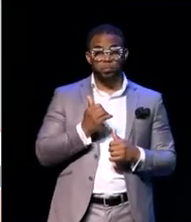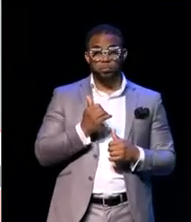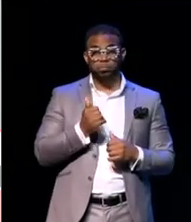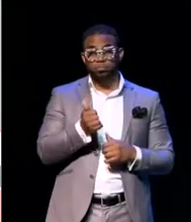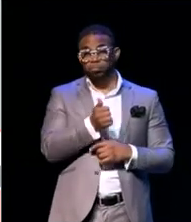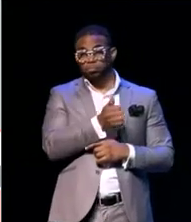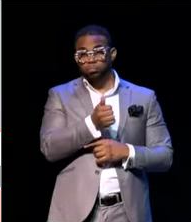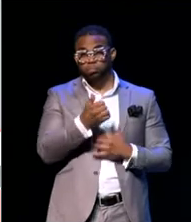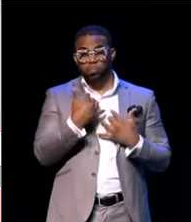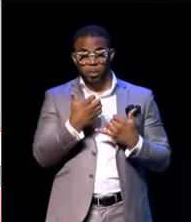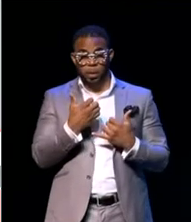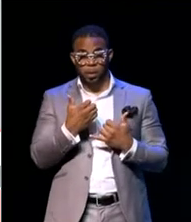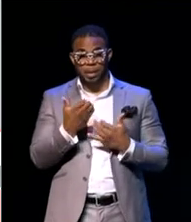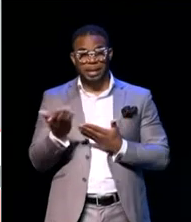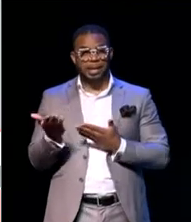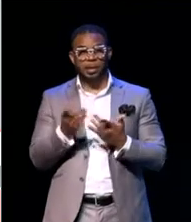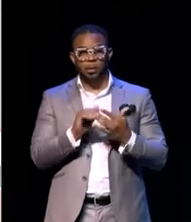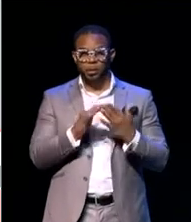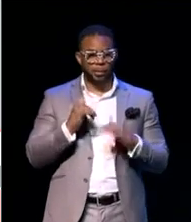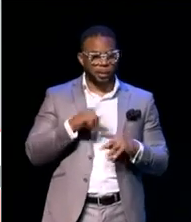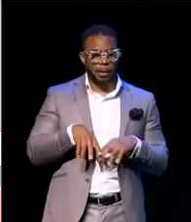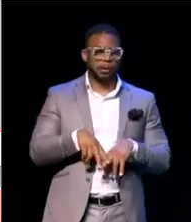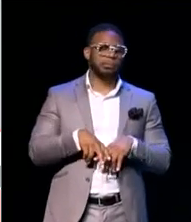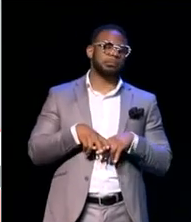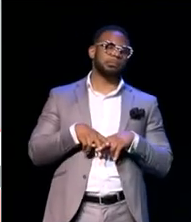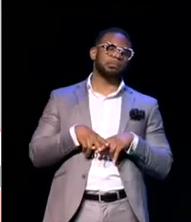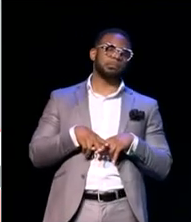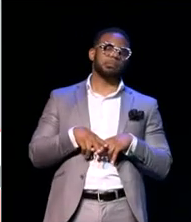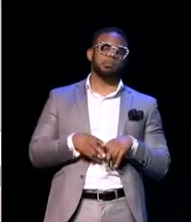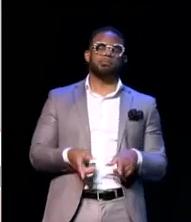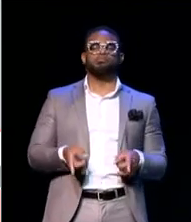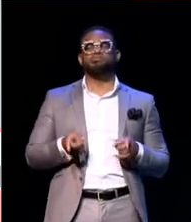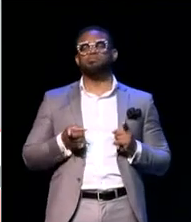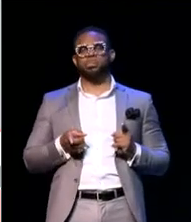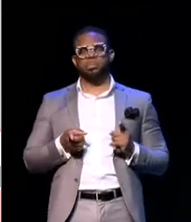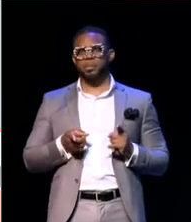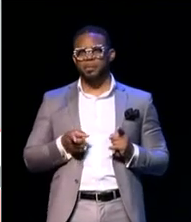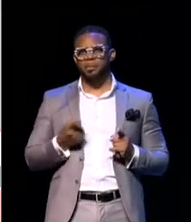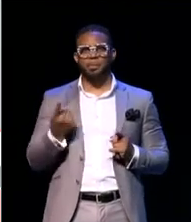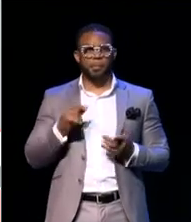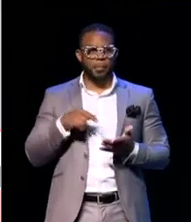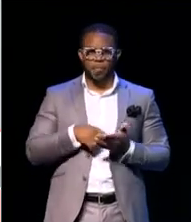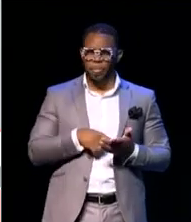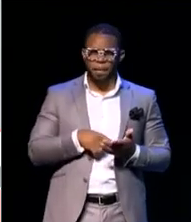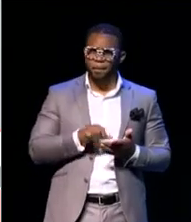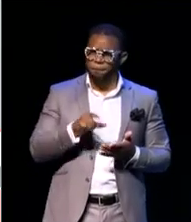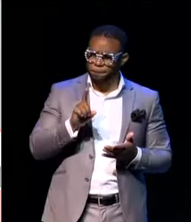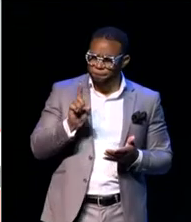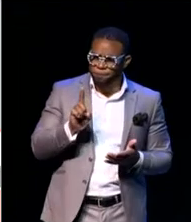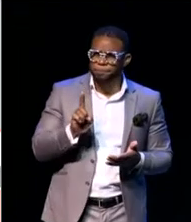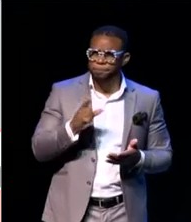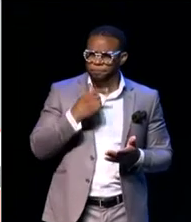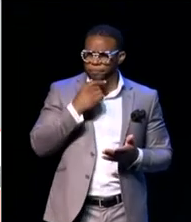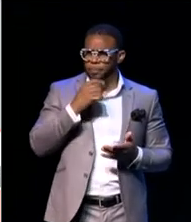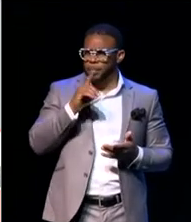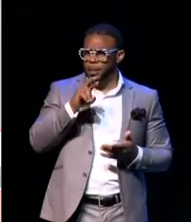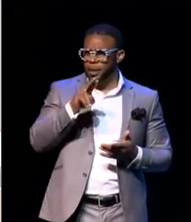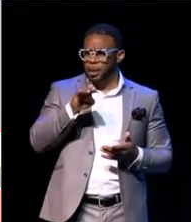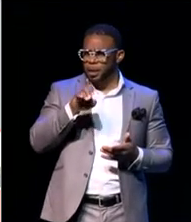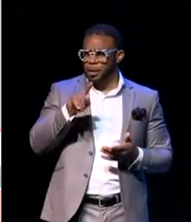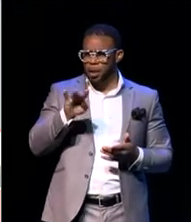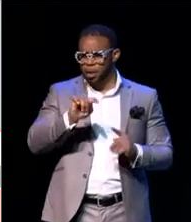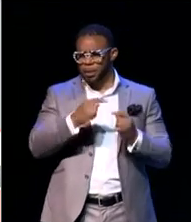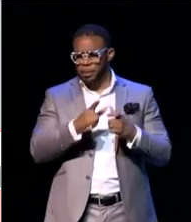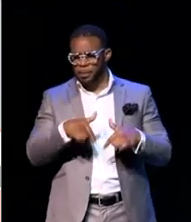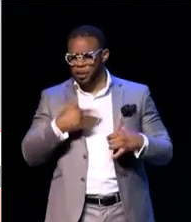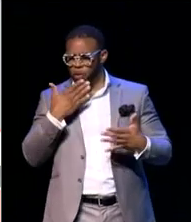it to the community. We can't sit back and on something like this, and that's where Dr. Nesbitt and her